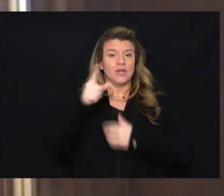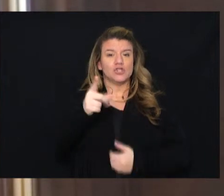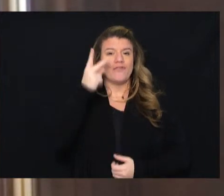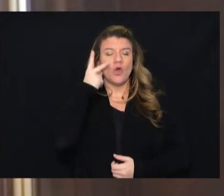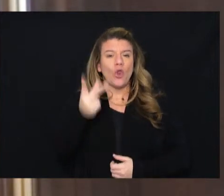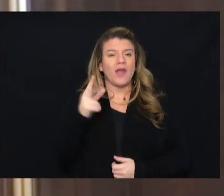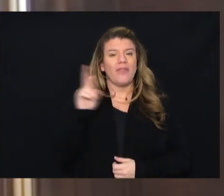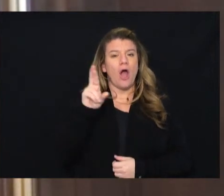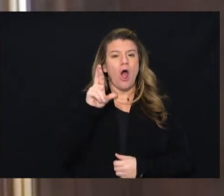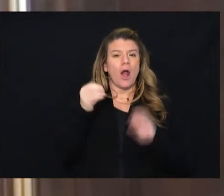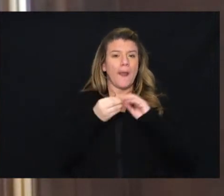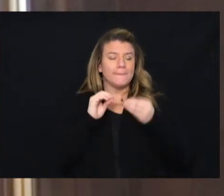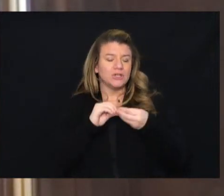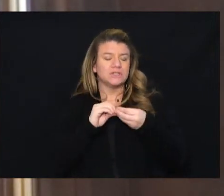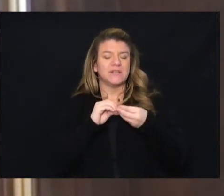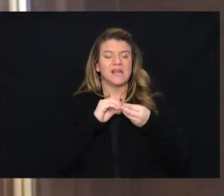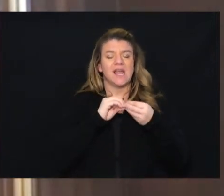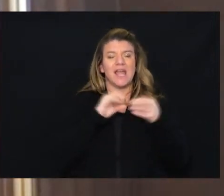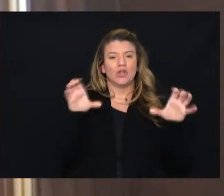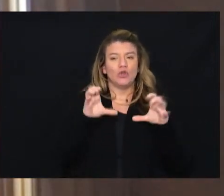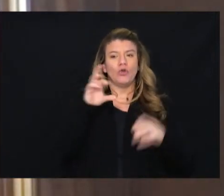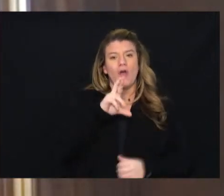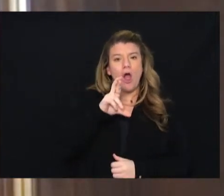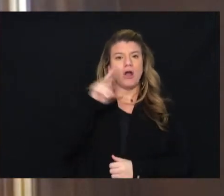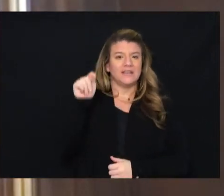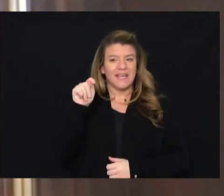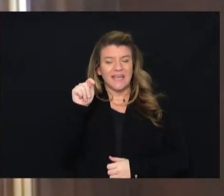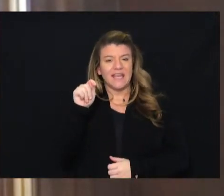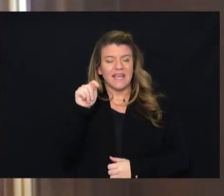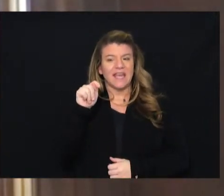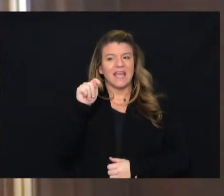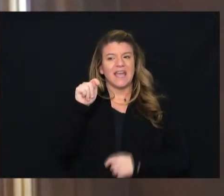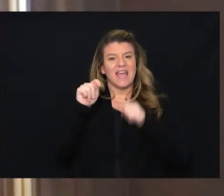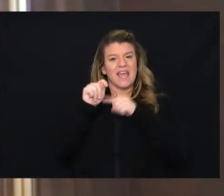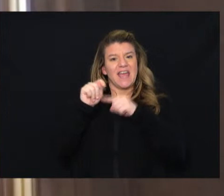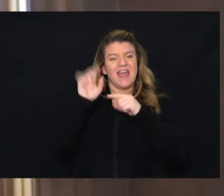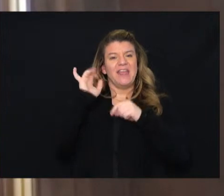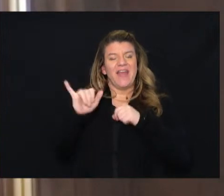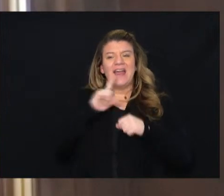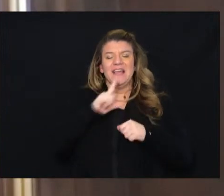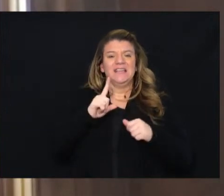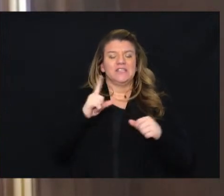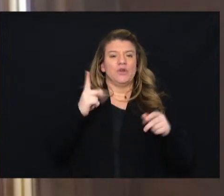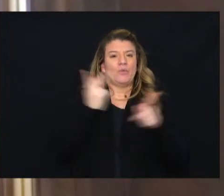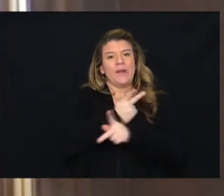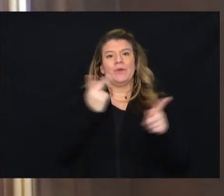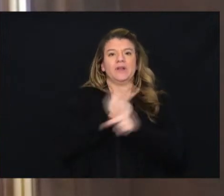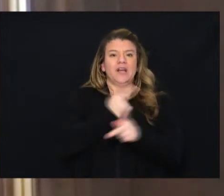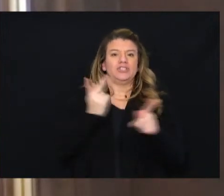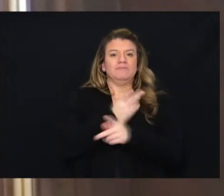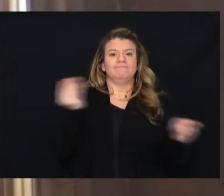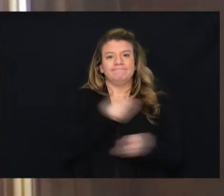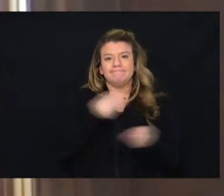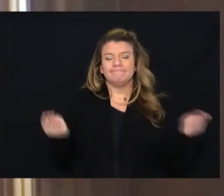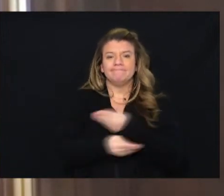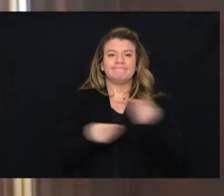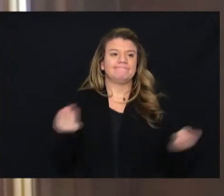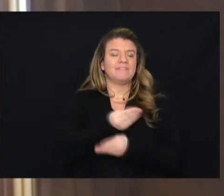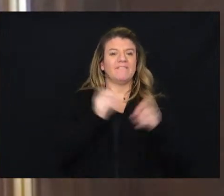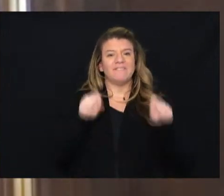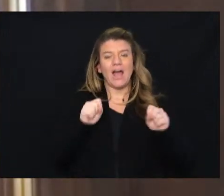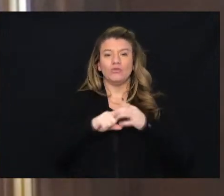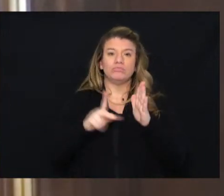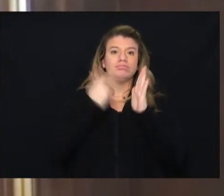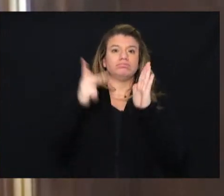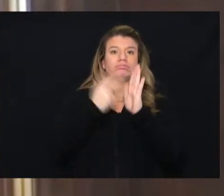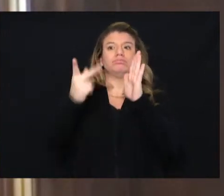R values, and if you do the R naught, which means the reproductive value, the transmission ability with